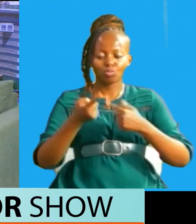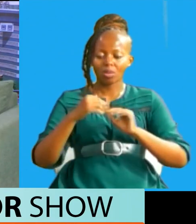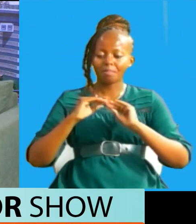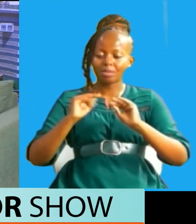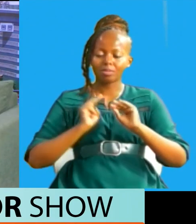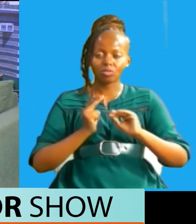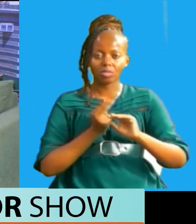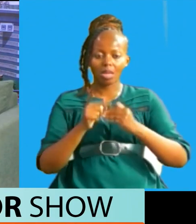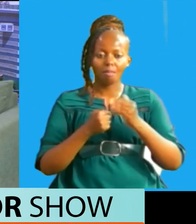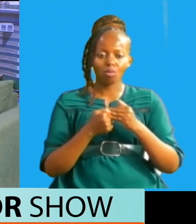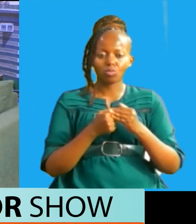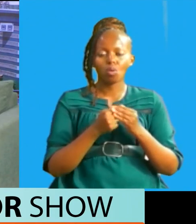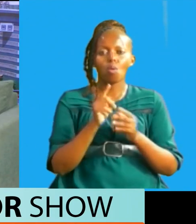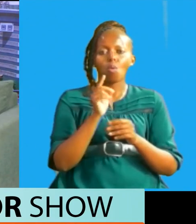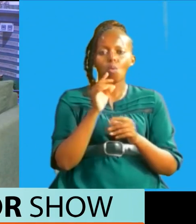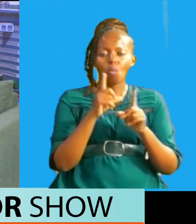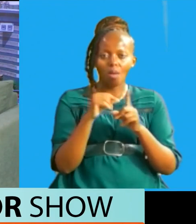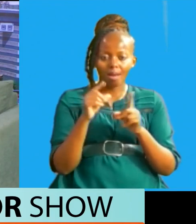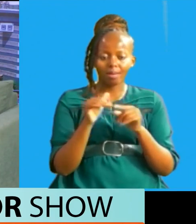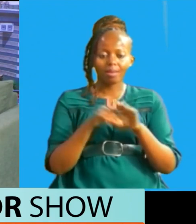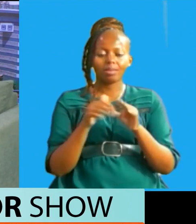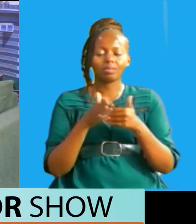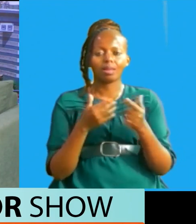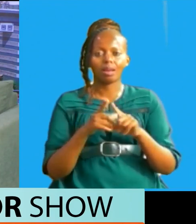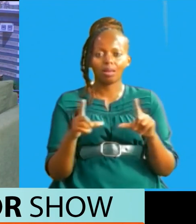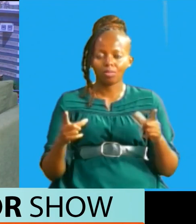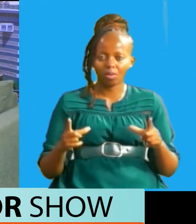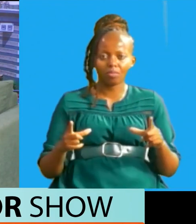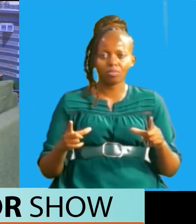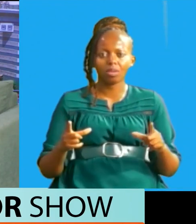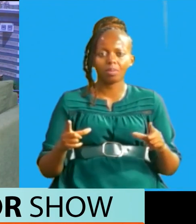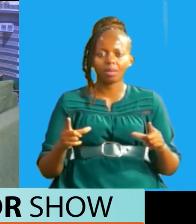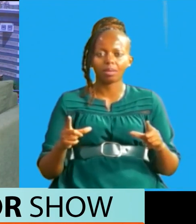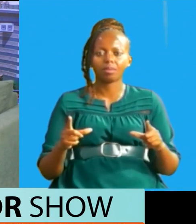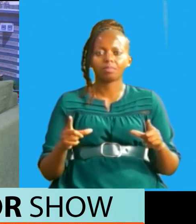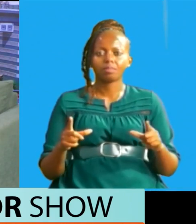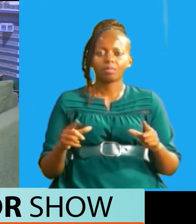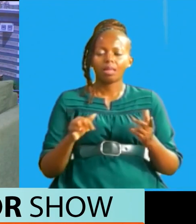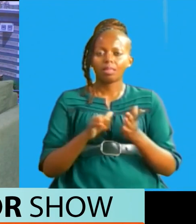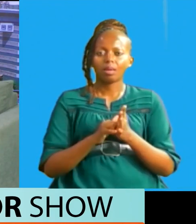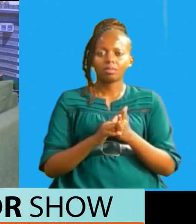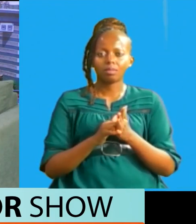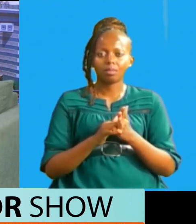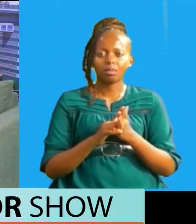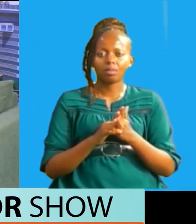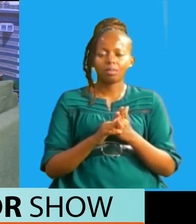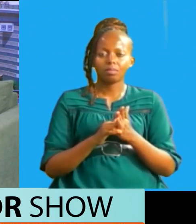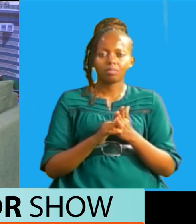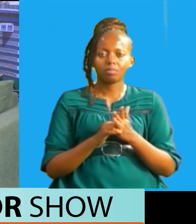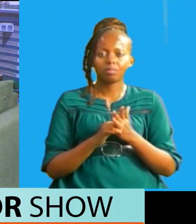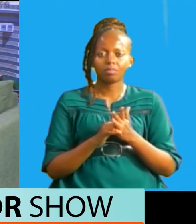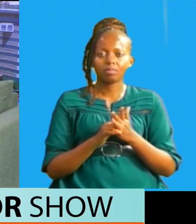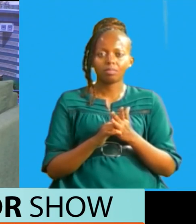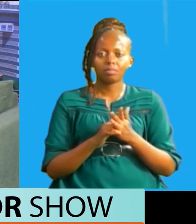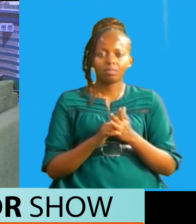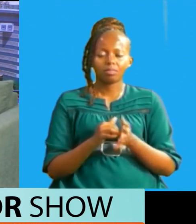about one word in sign language. And that is just my experience when it comes